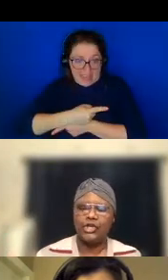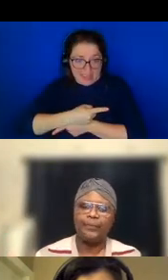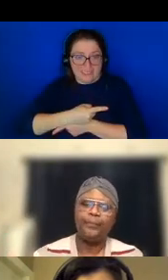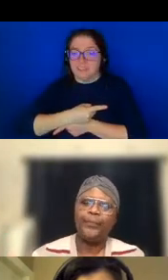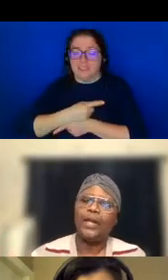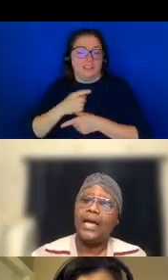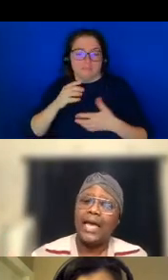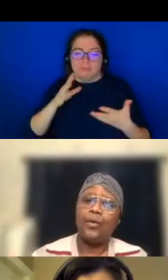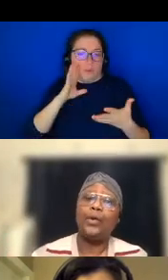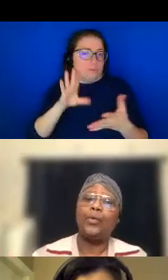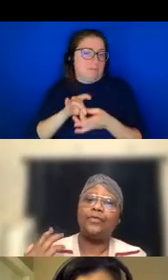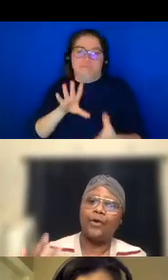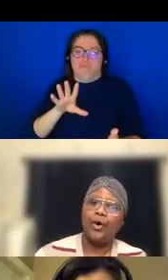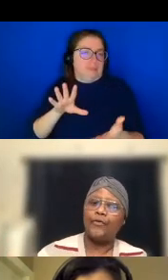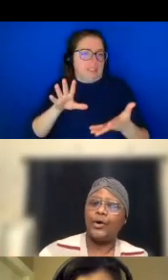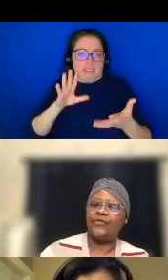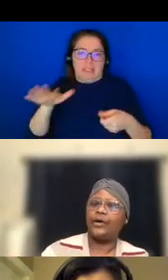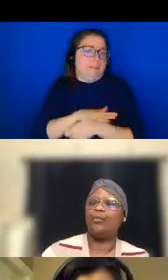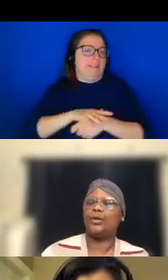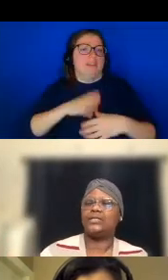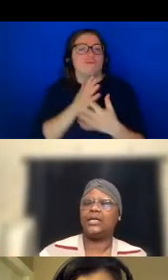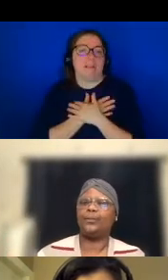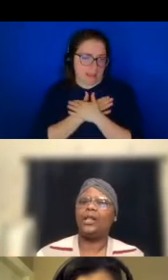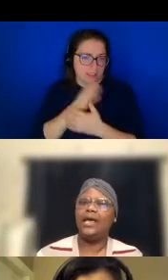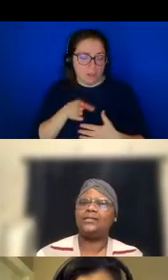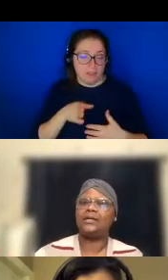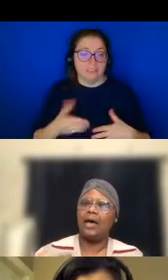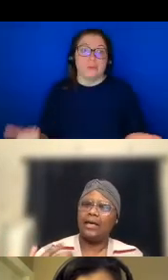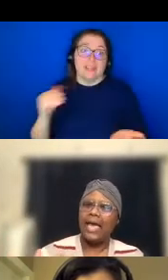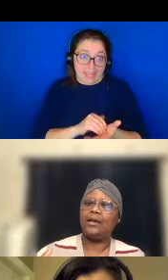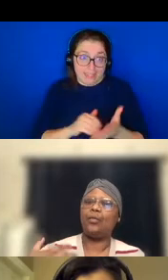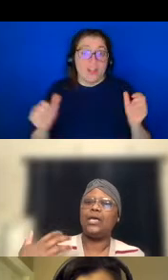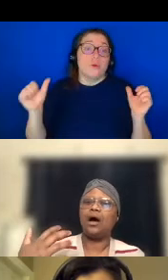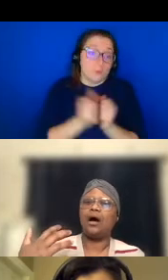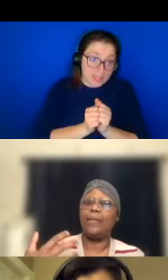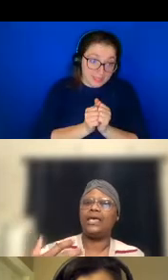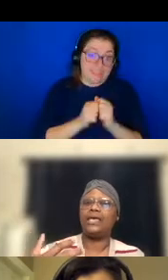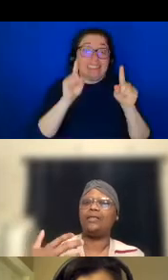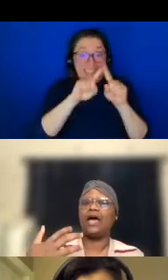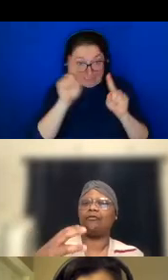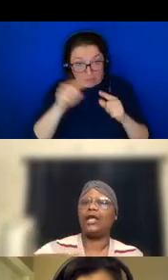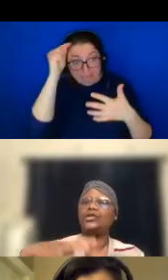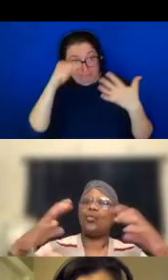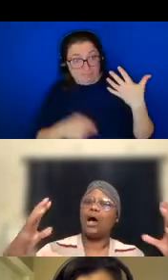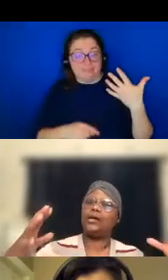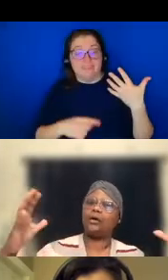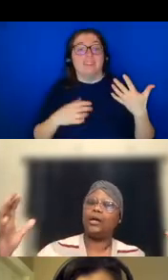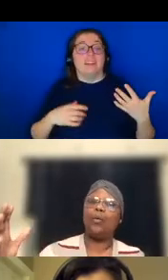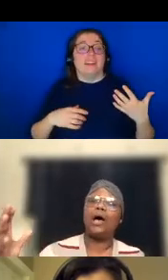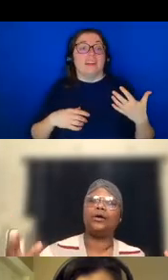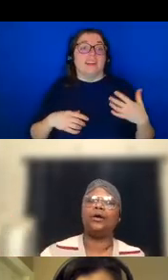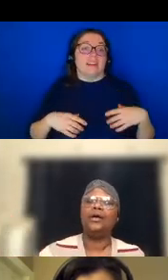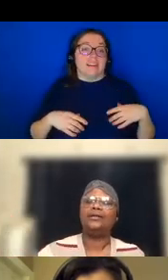range. Again, when we throw those variables into place, again, we are making that range wider